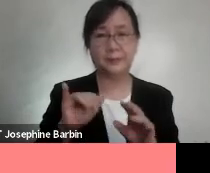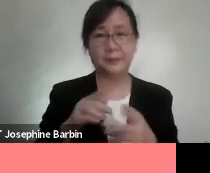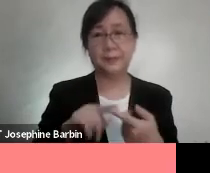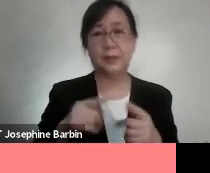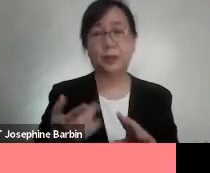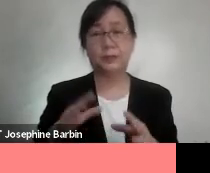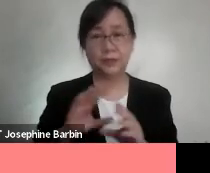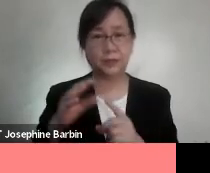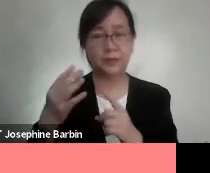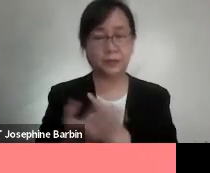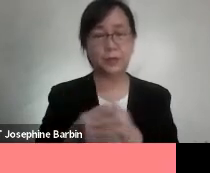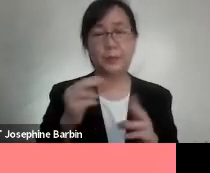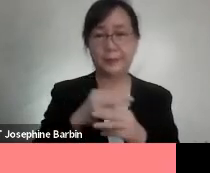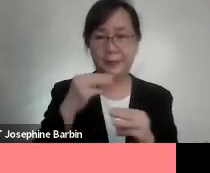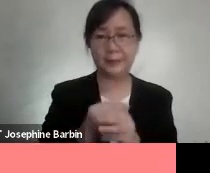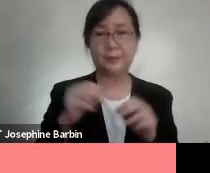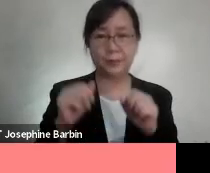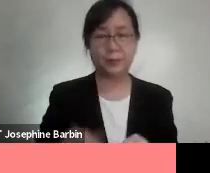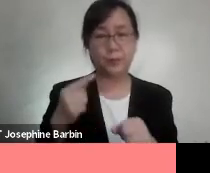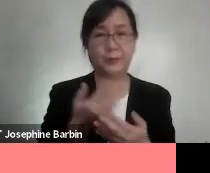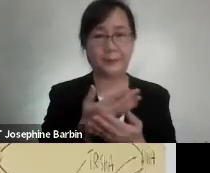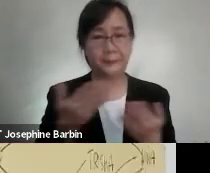privacy settings to be made available to them.